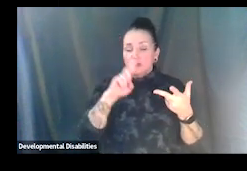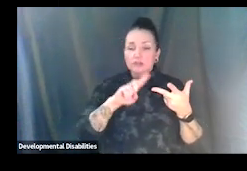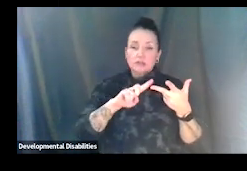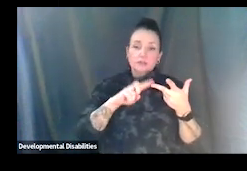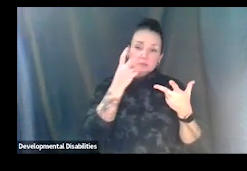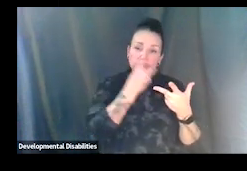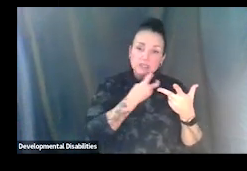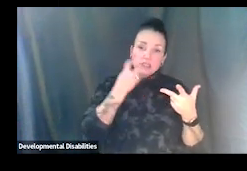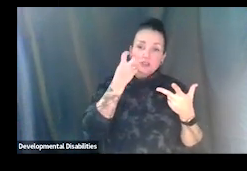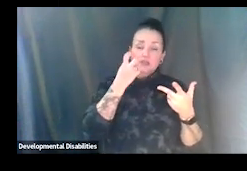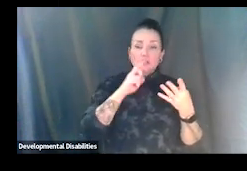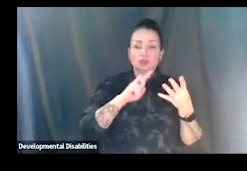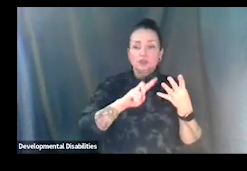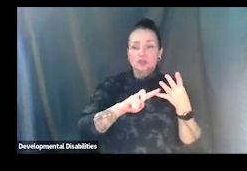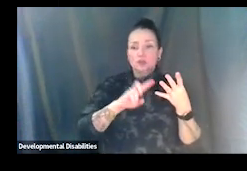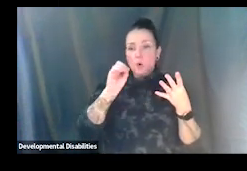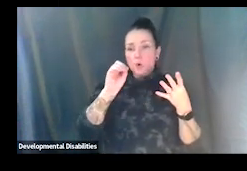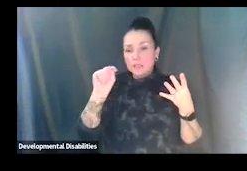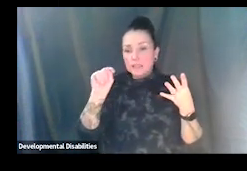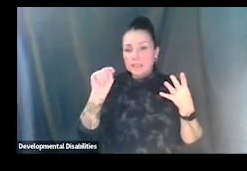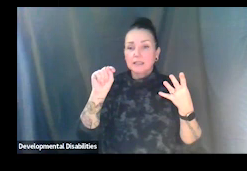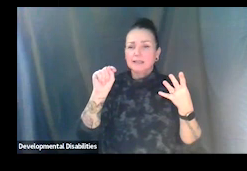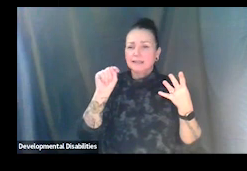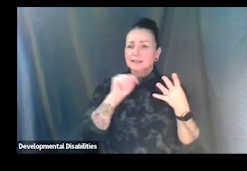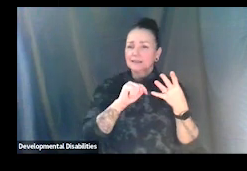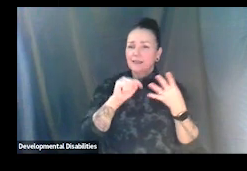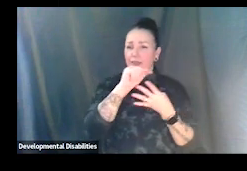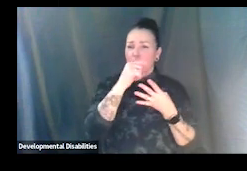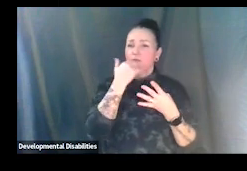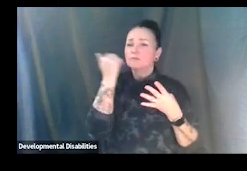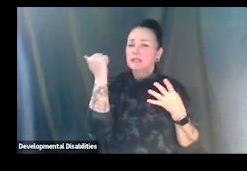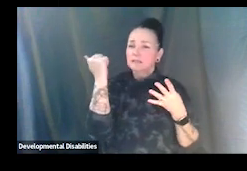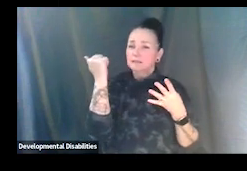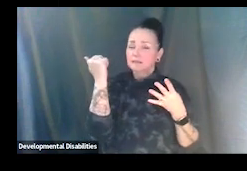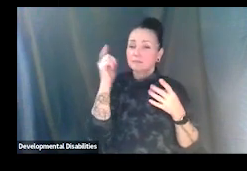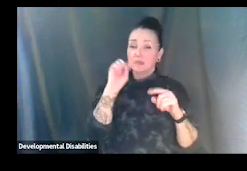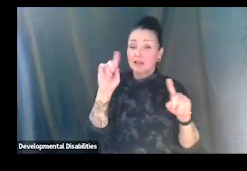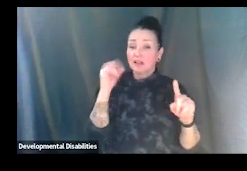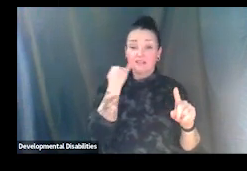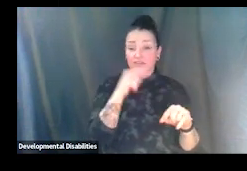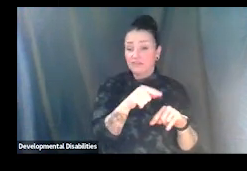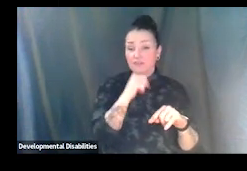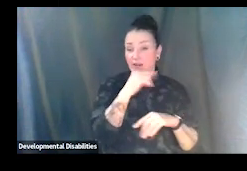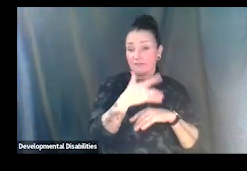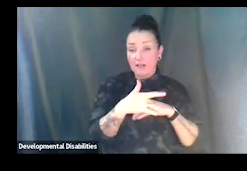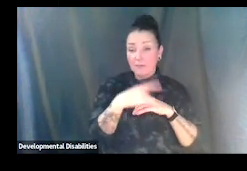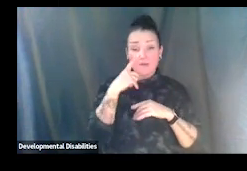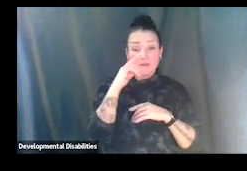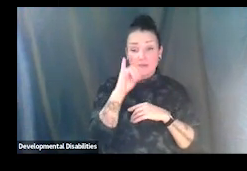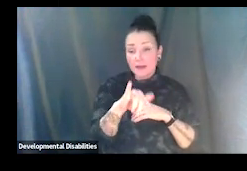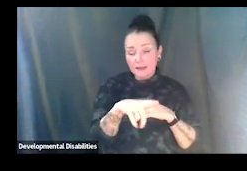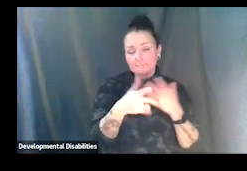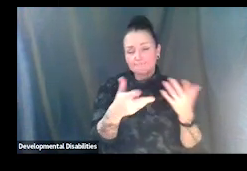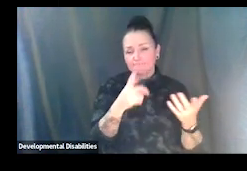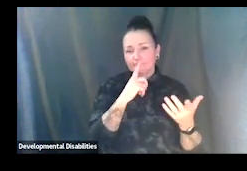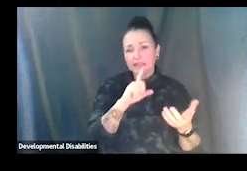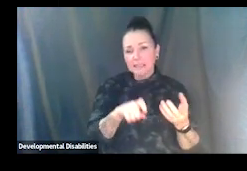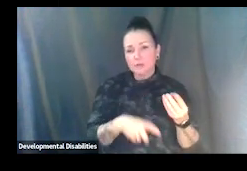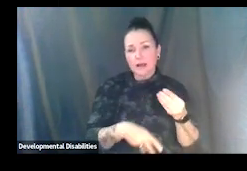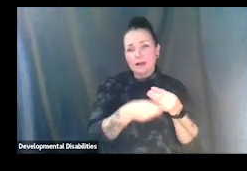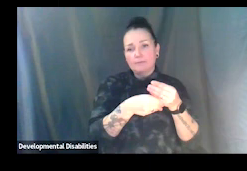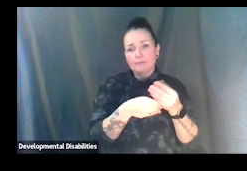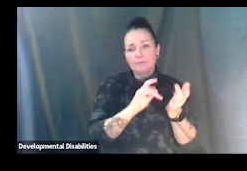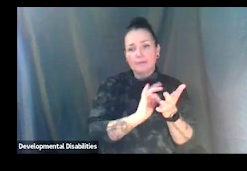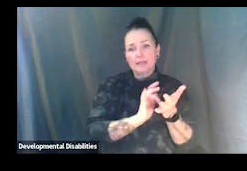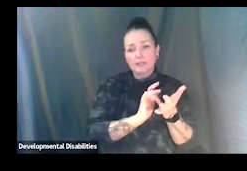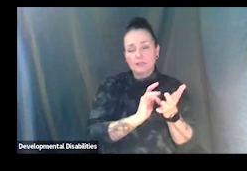on. The unfortunate thing is, though, that there are long waiting lists for all those things, as we know. And in fact, I was looking